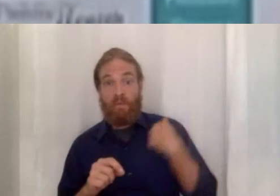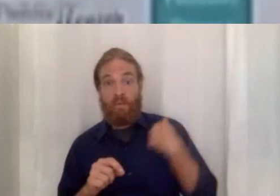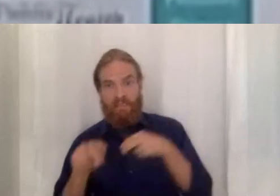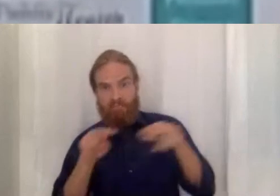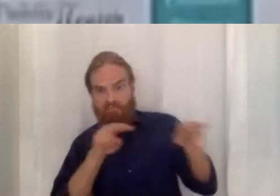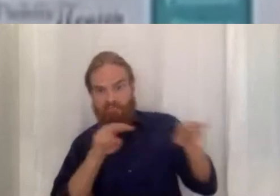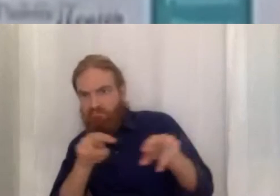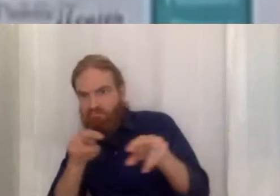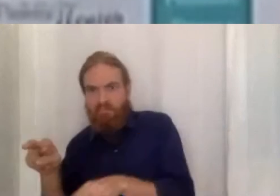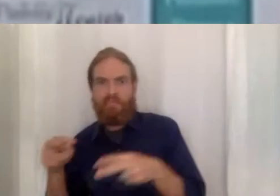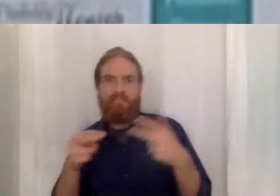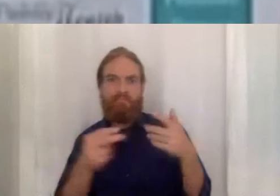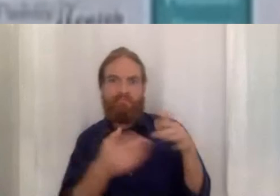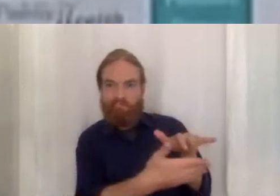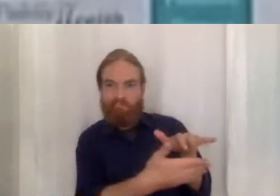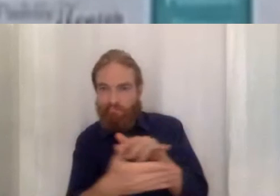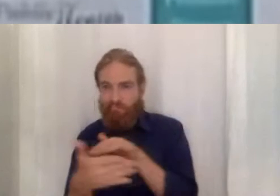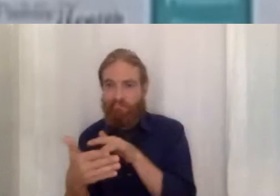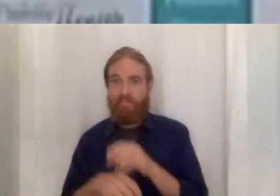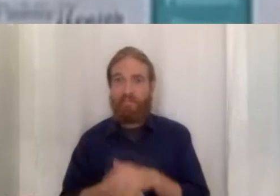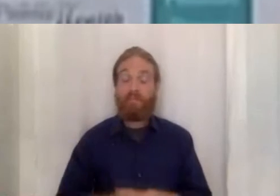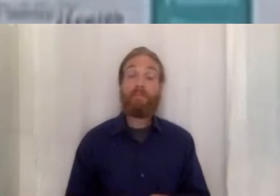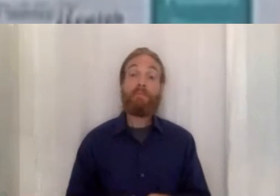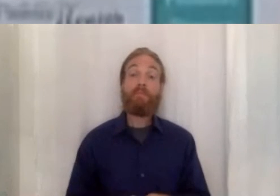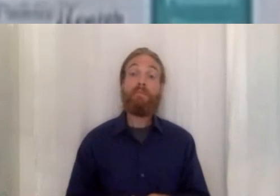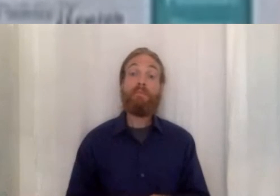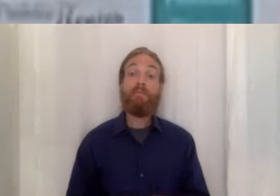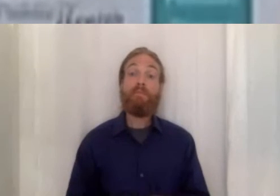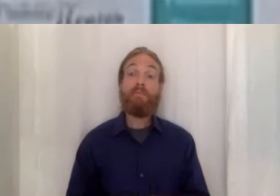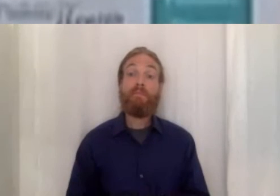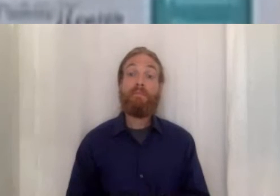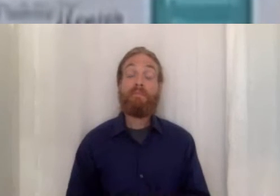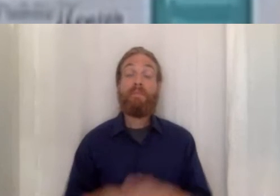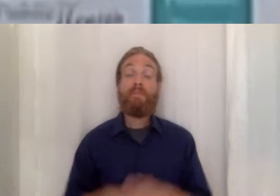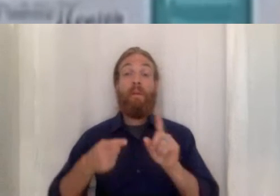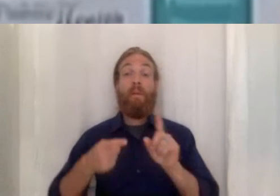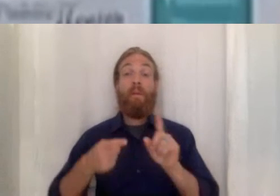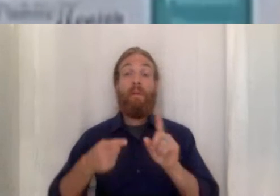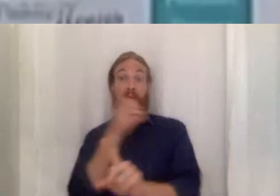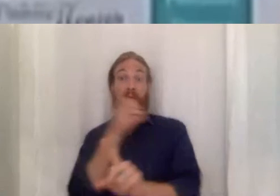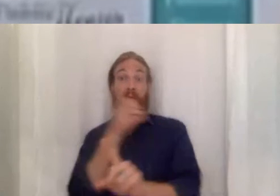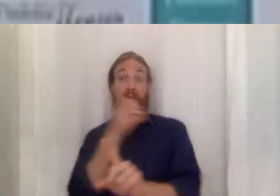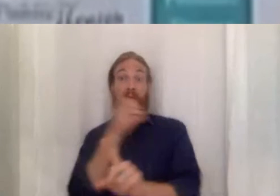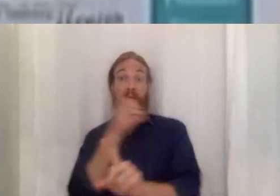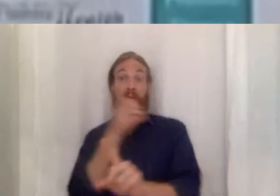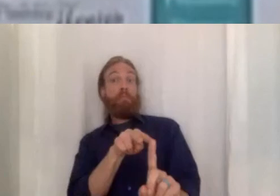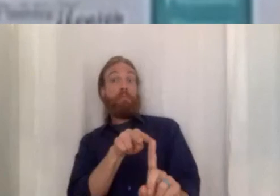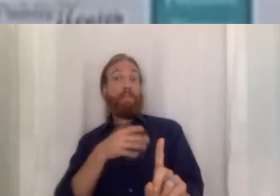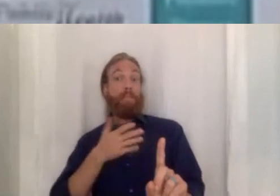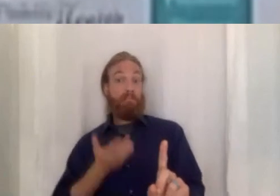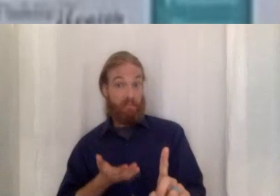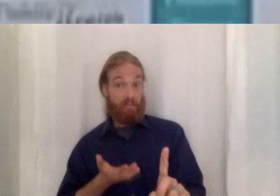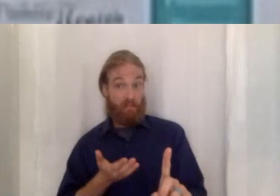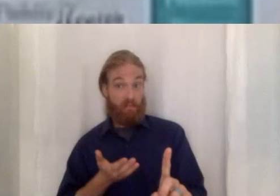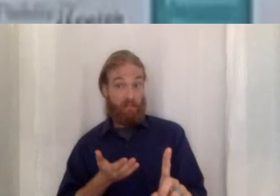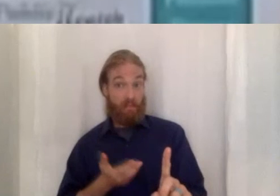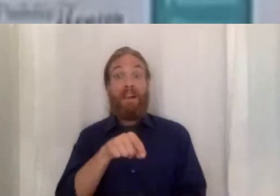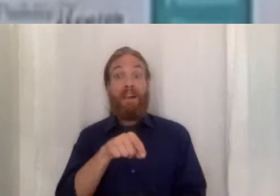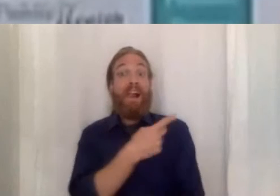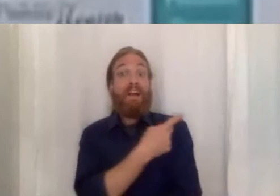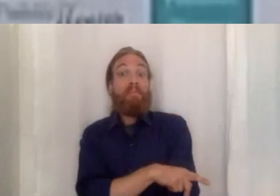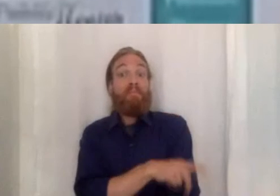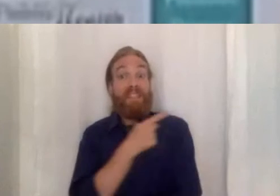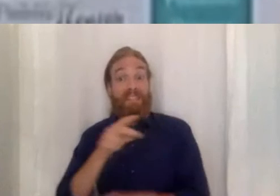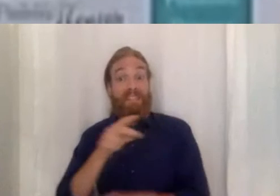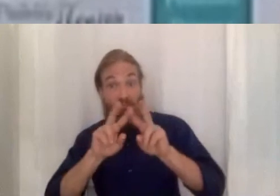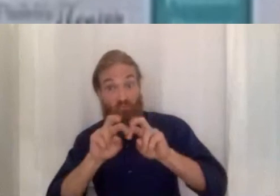clinical perspective that we see in whether patients actually do experience reinfection and or severe